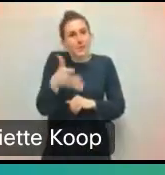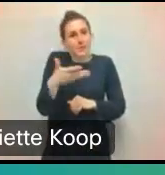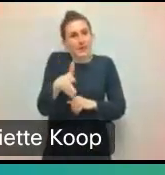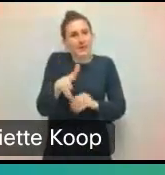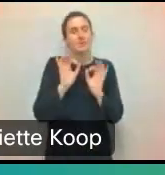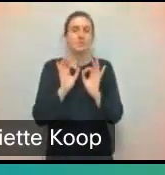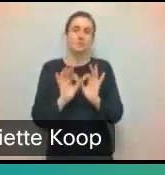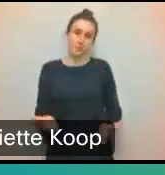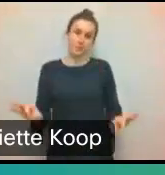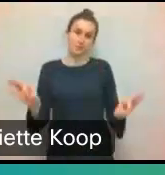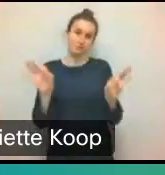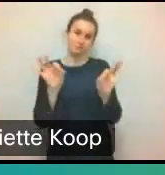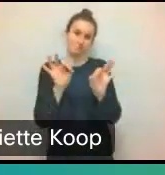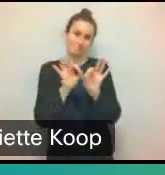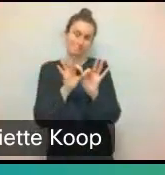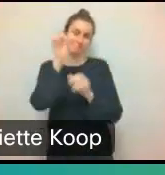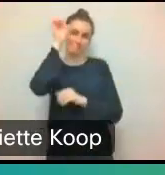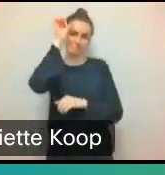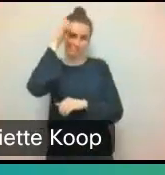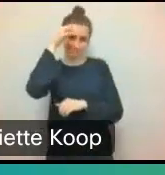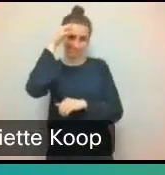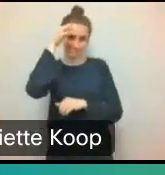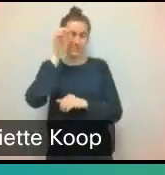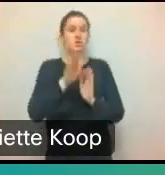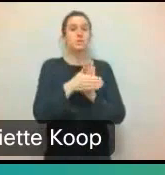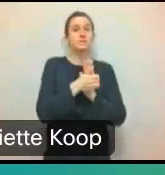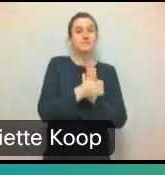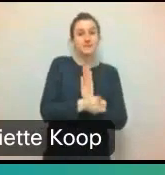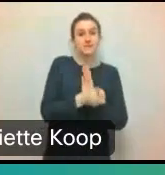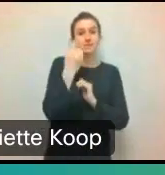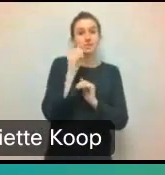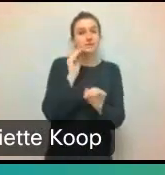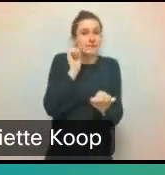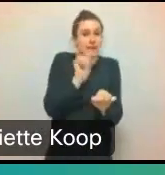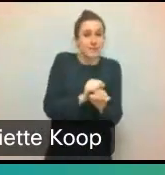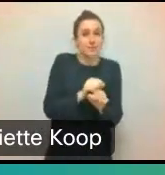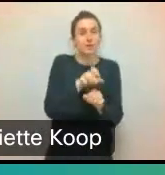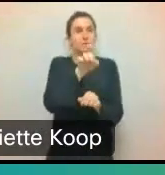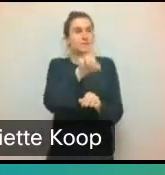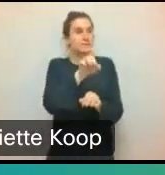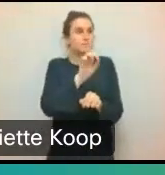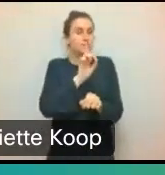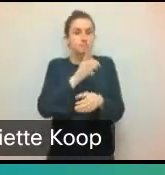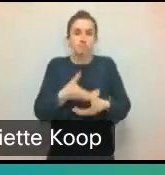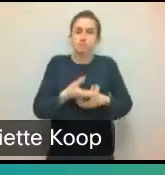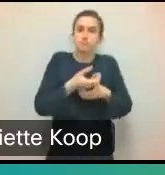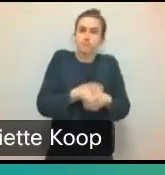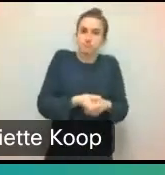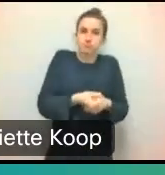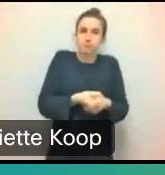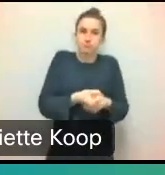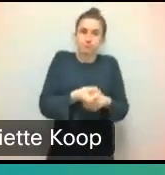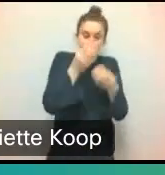that, because the skills that we do on our assignments where we have to find credible information, and we'll